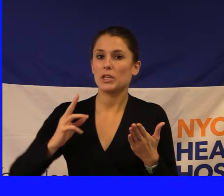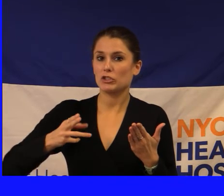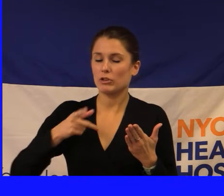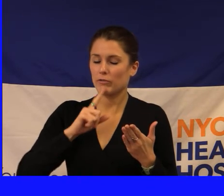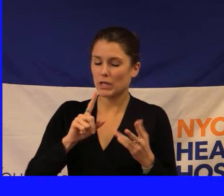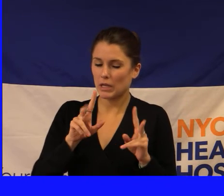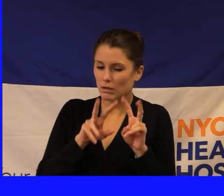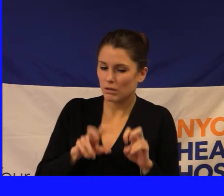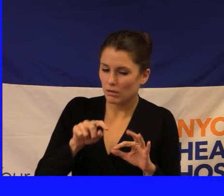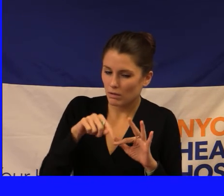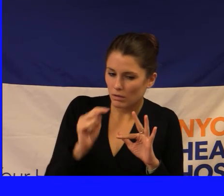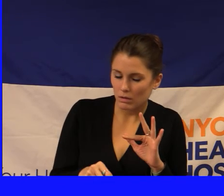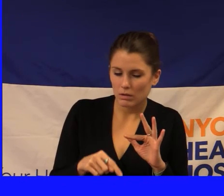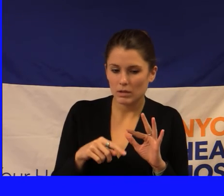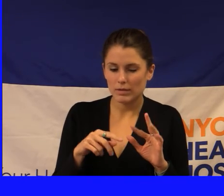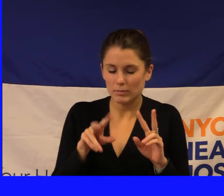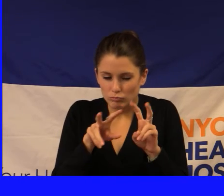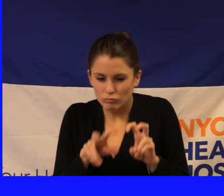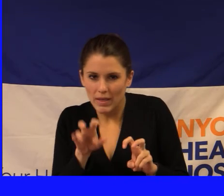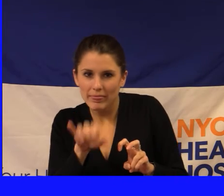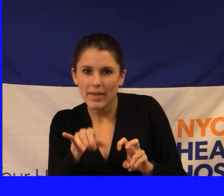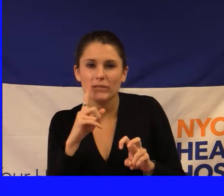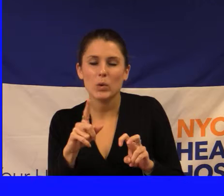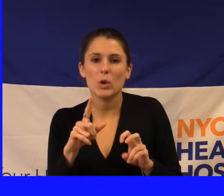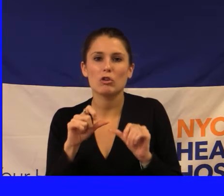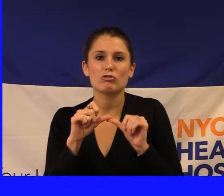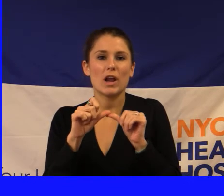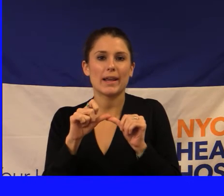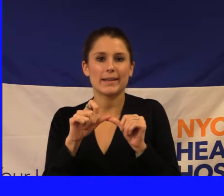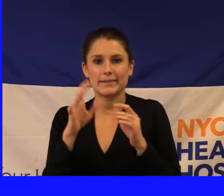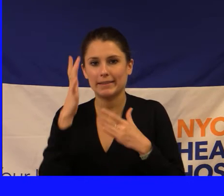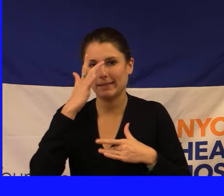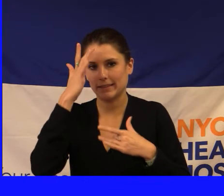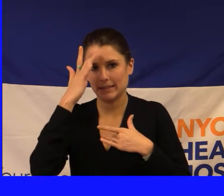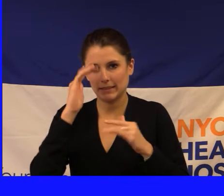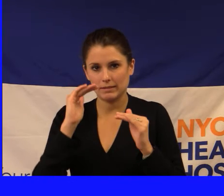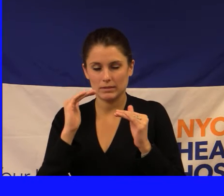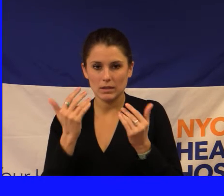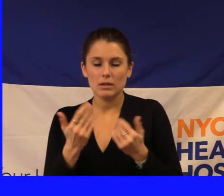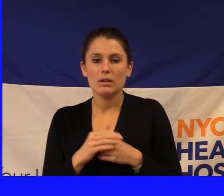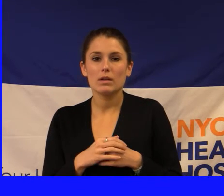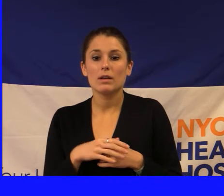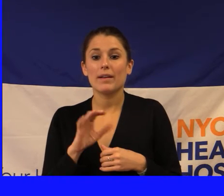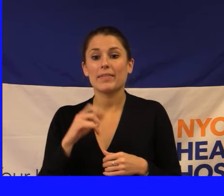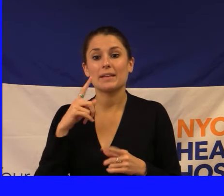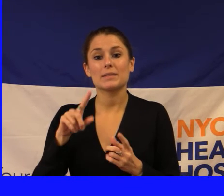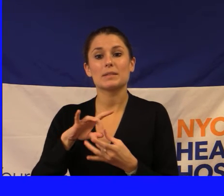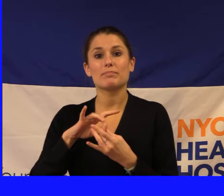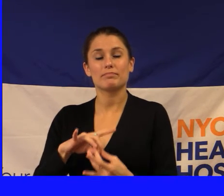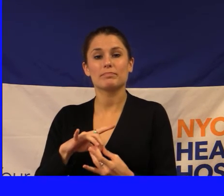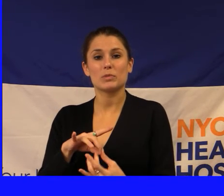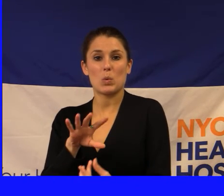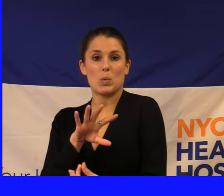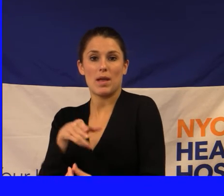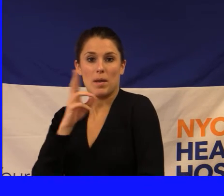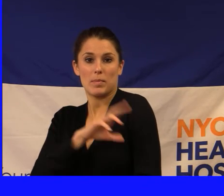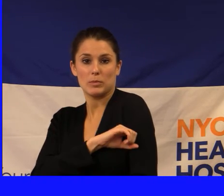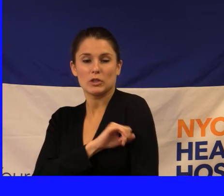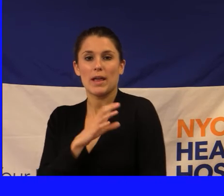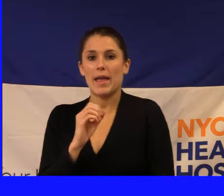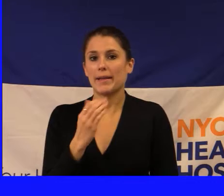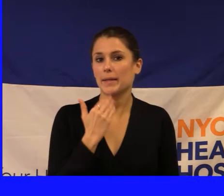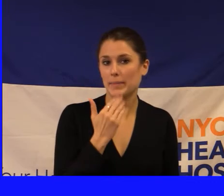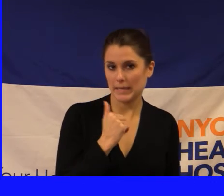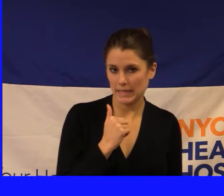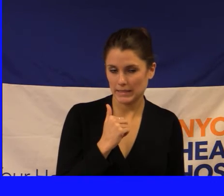that in on the chronic disease level in ambulatory care, specifically hypertension and diabetes, which are